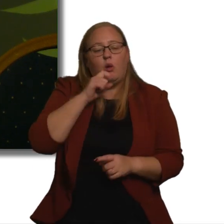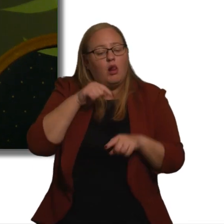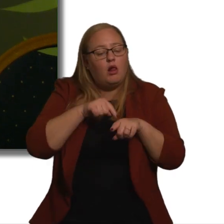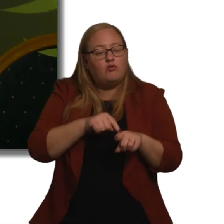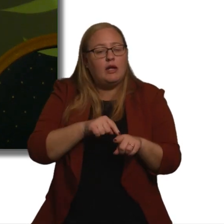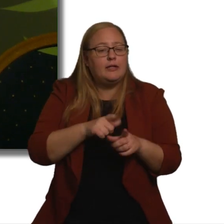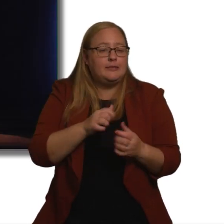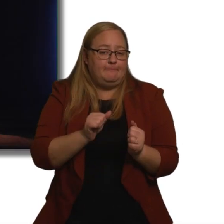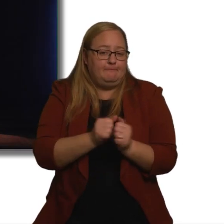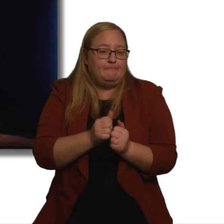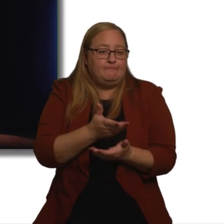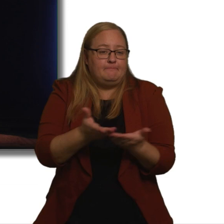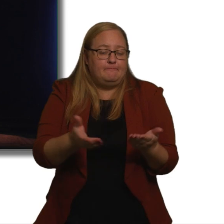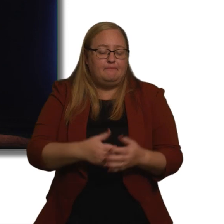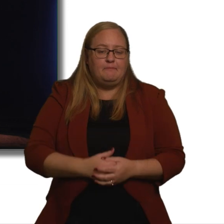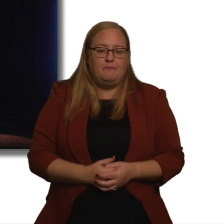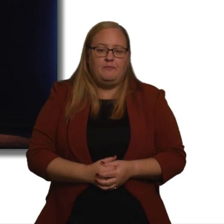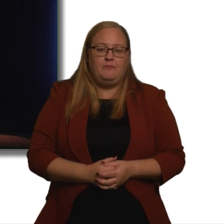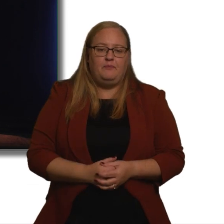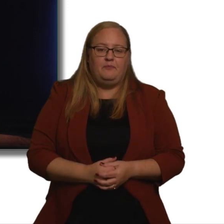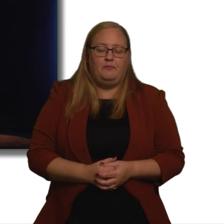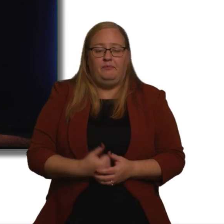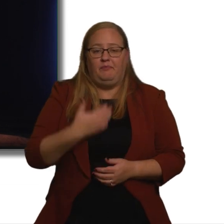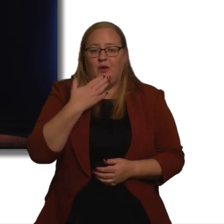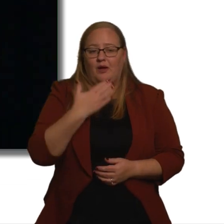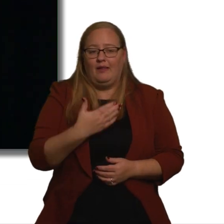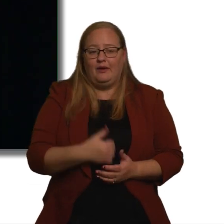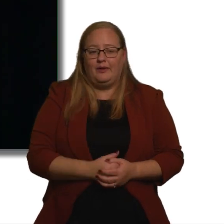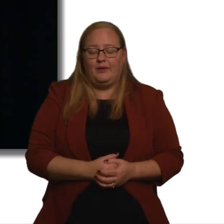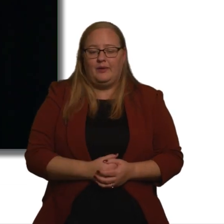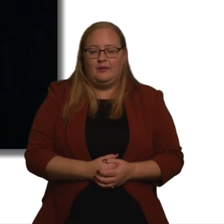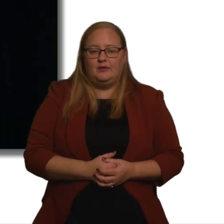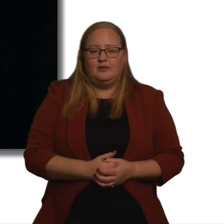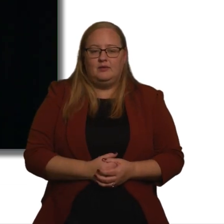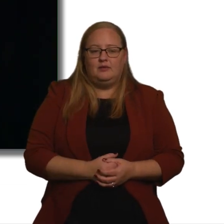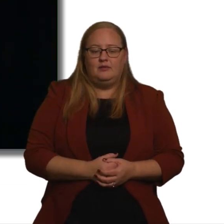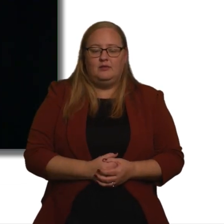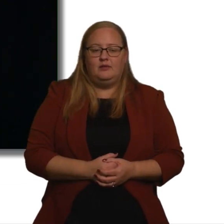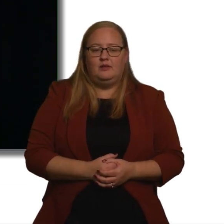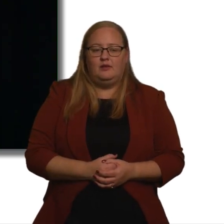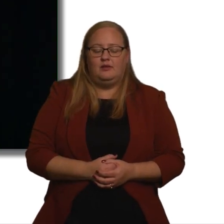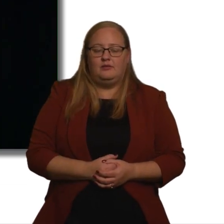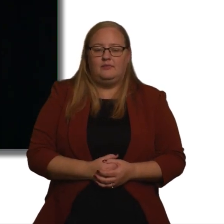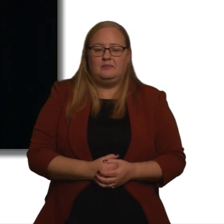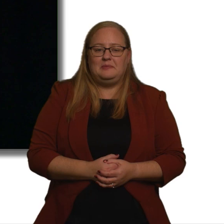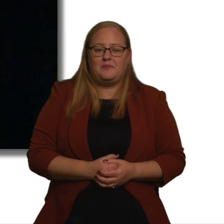members. Thank you, Selena, and thank you for the question, John and Neil.